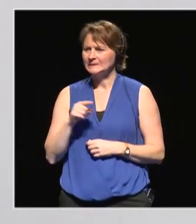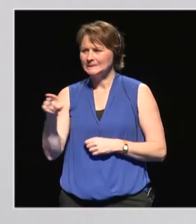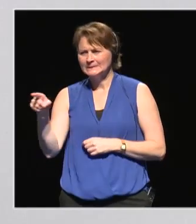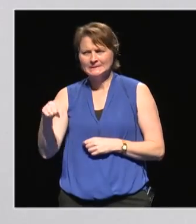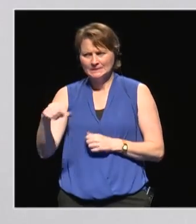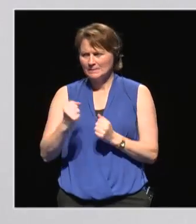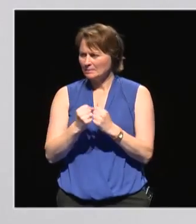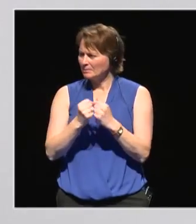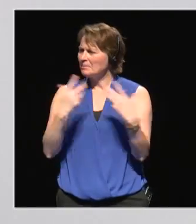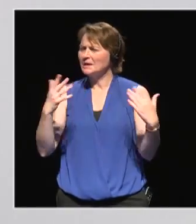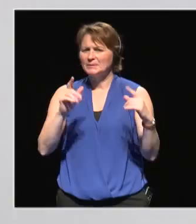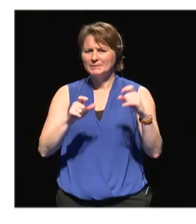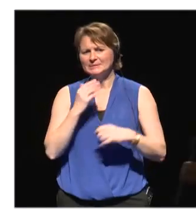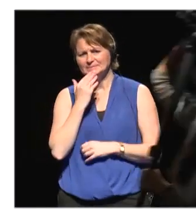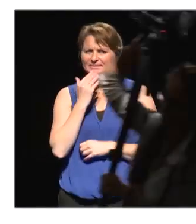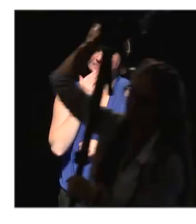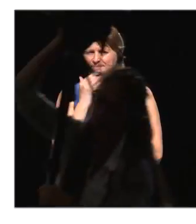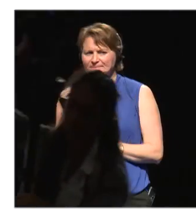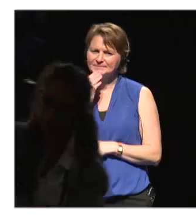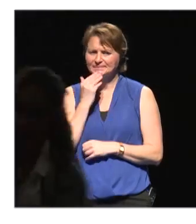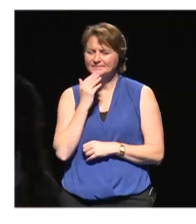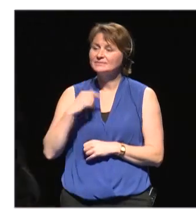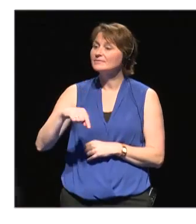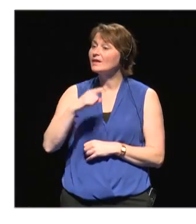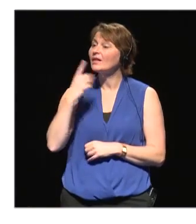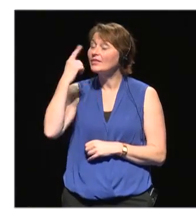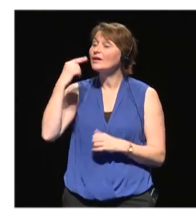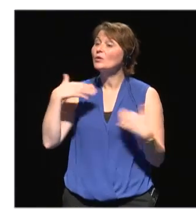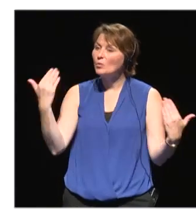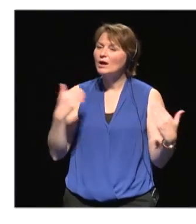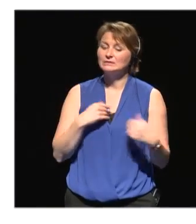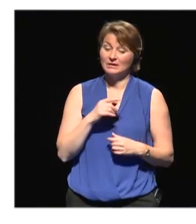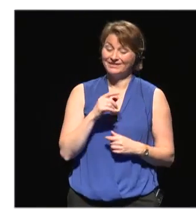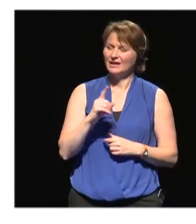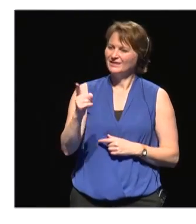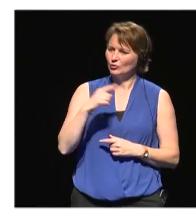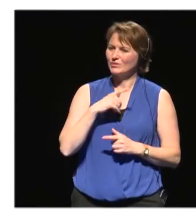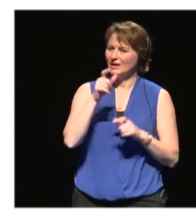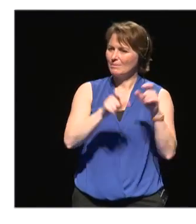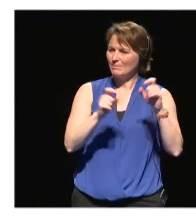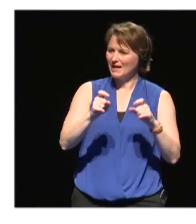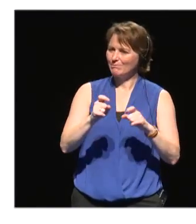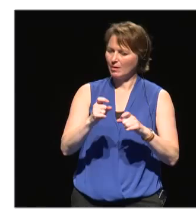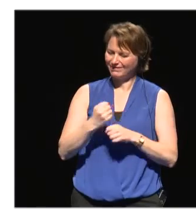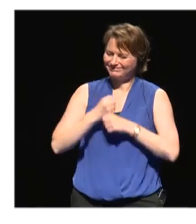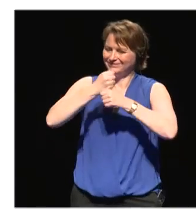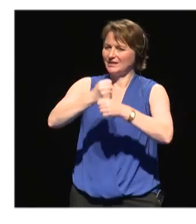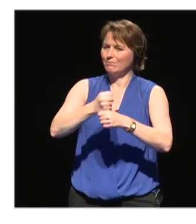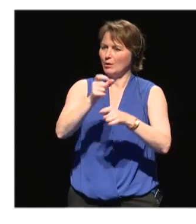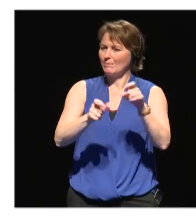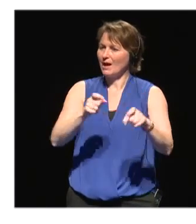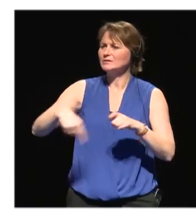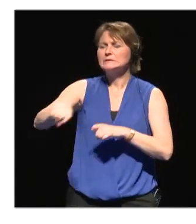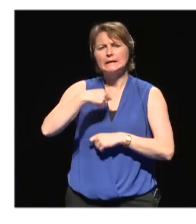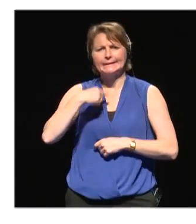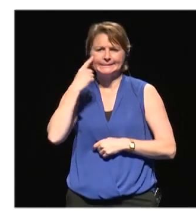And what are they skeptical about? They're skeptical about the ability of diplomats and people like you around the world